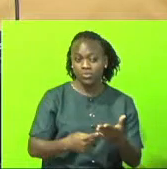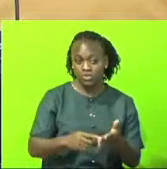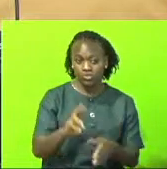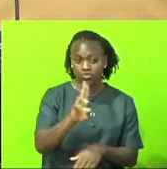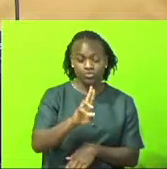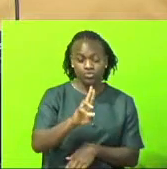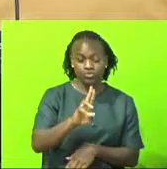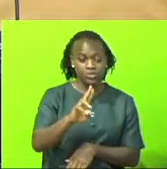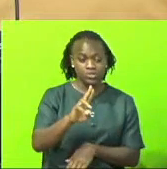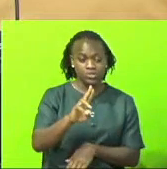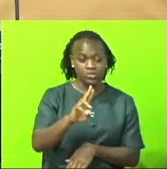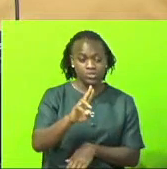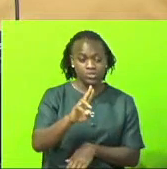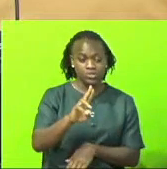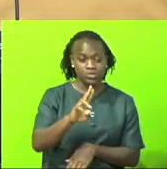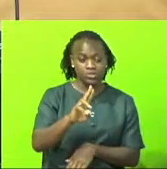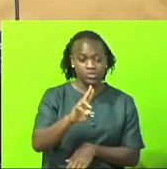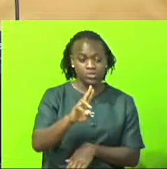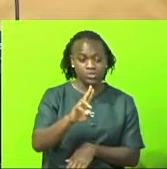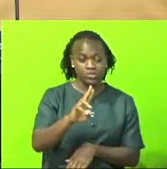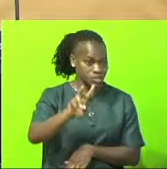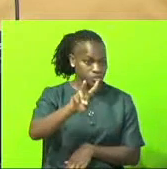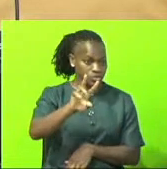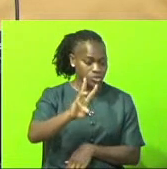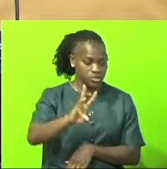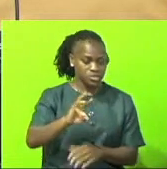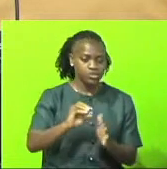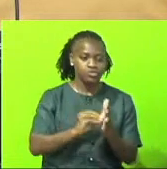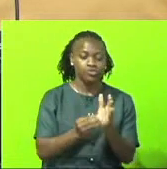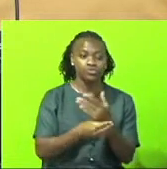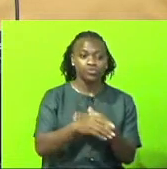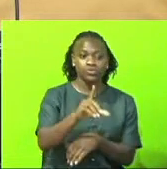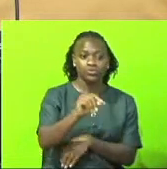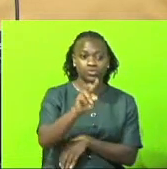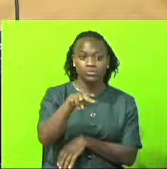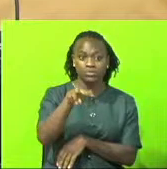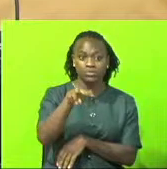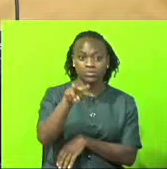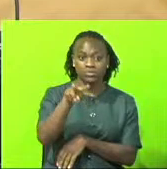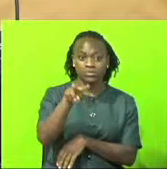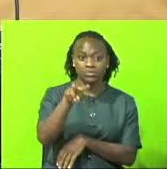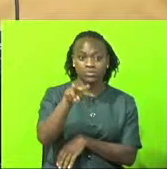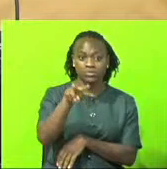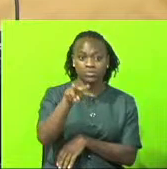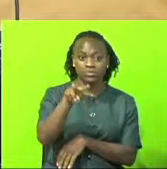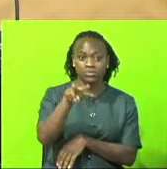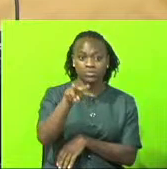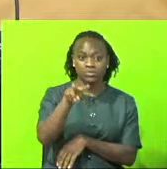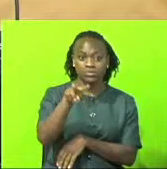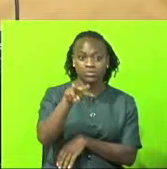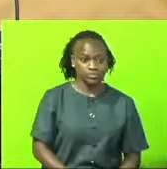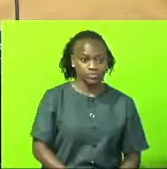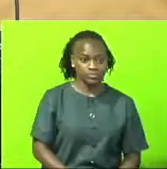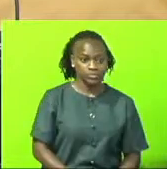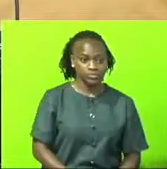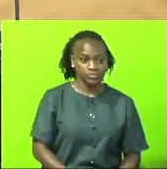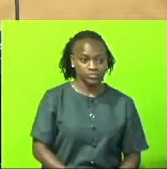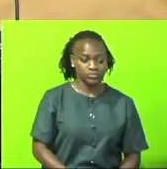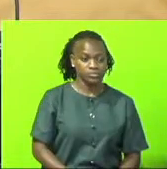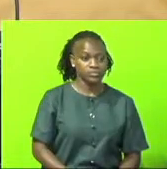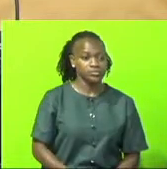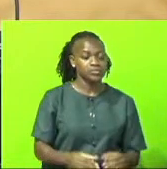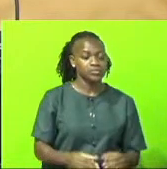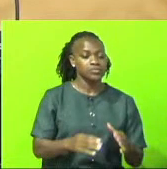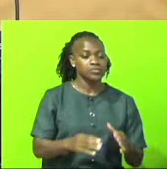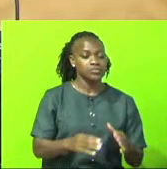of 26 October 2022, 4th Series, Volume 117,